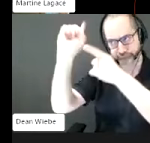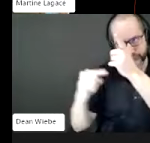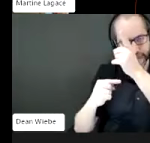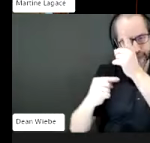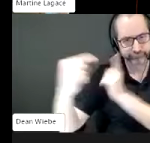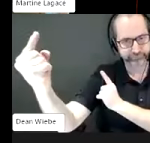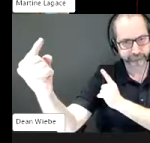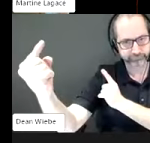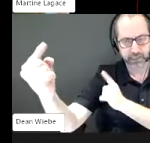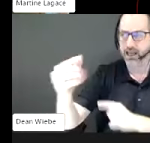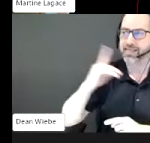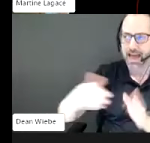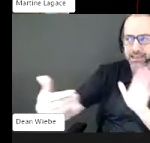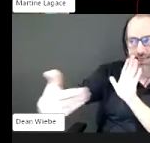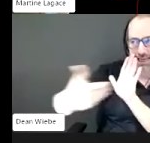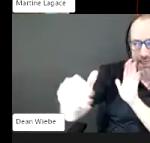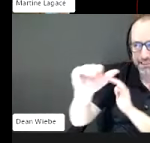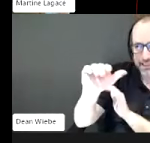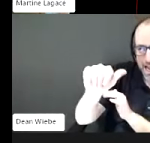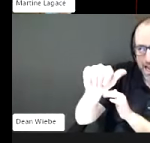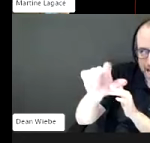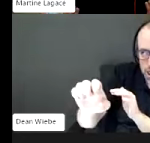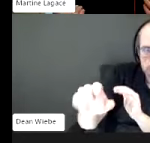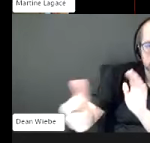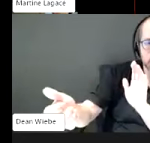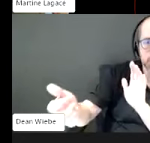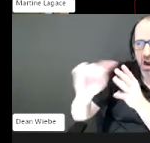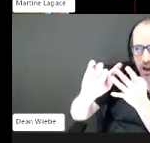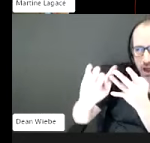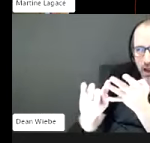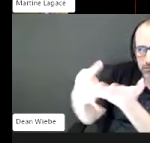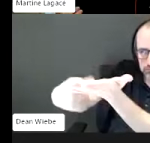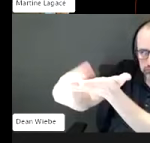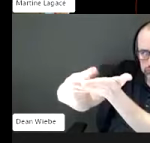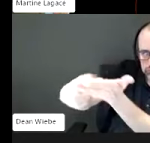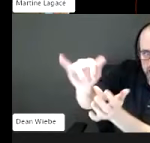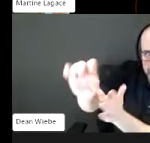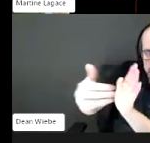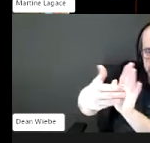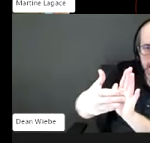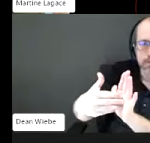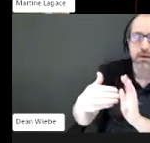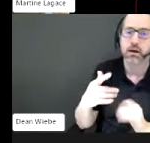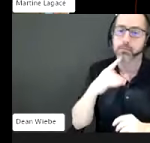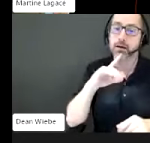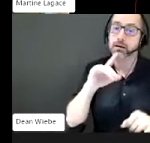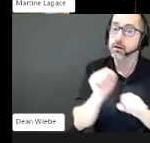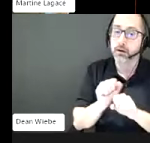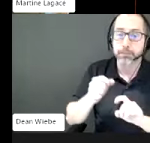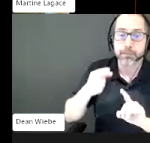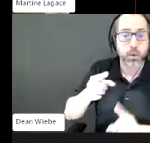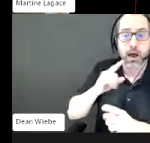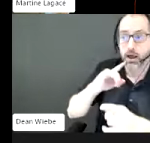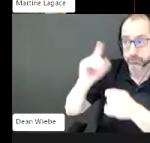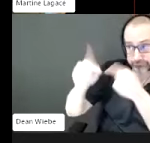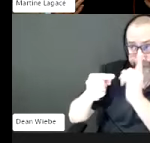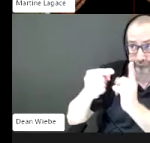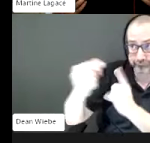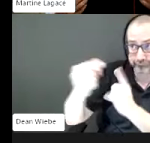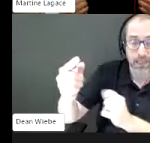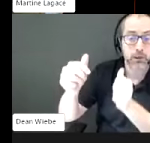ageist discourse, there are ageist measures and so on. But it was mainly criticizing these measures and these